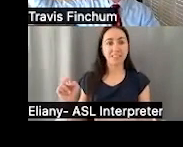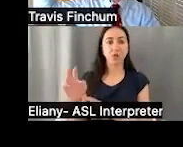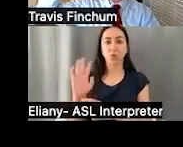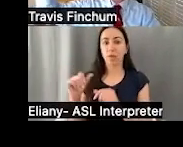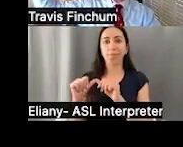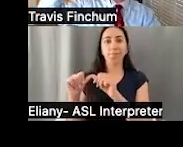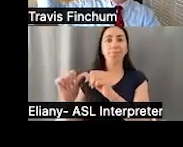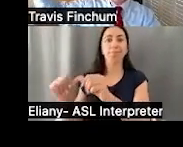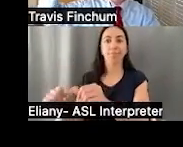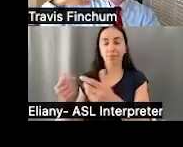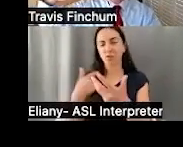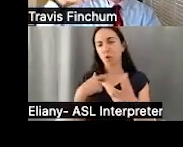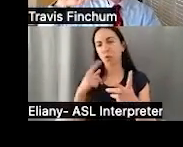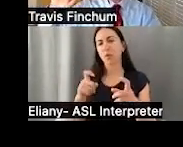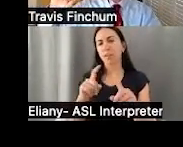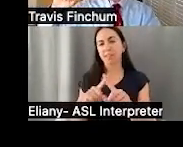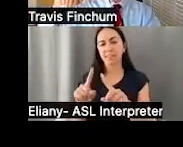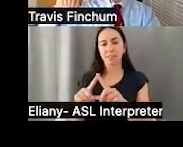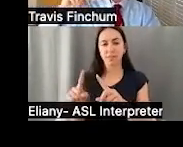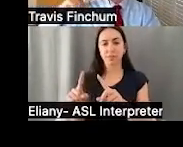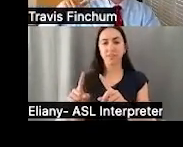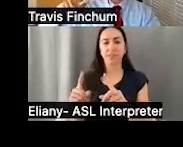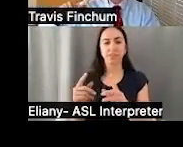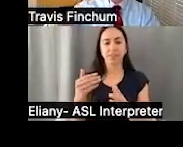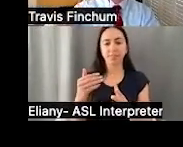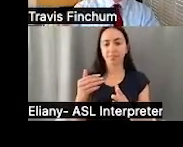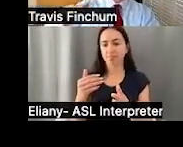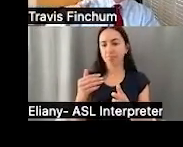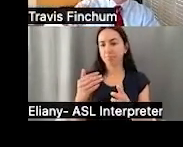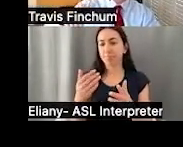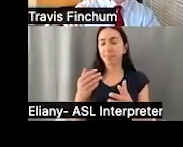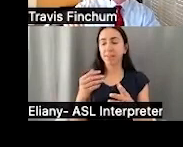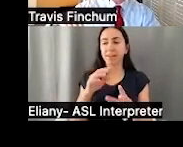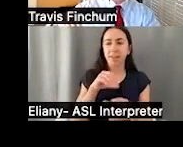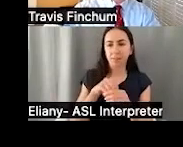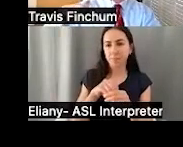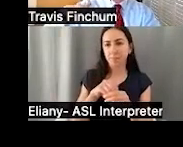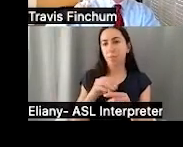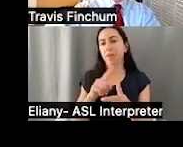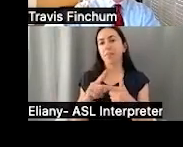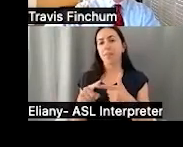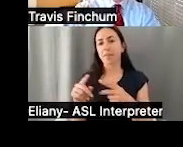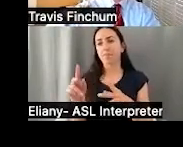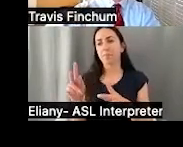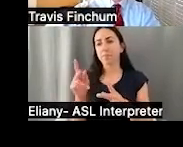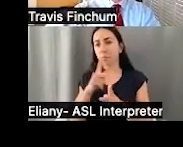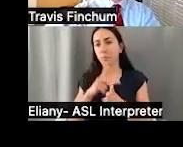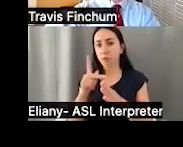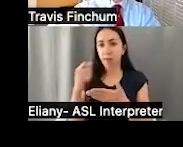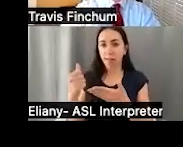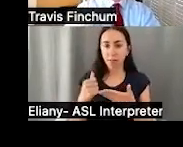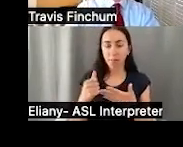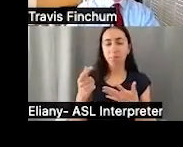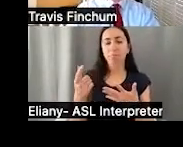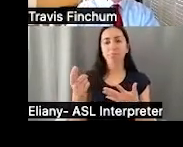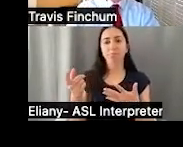So we need to have multiple layers. And if we're going to have professionals or corporate trustees, we got to make sure that they're willing to do